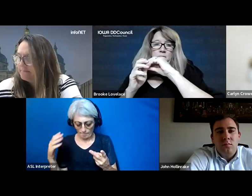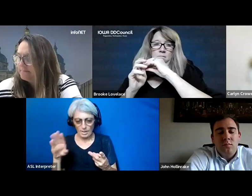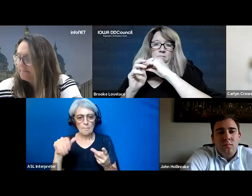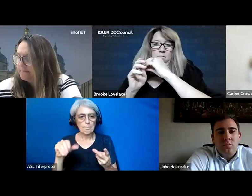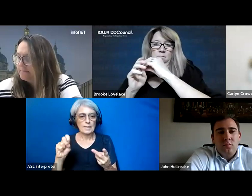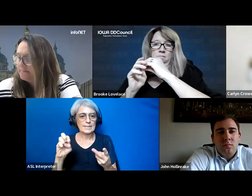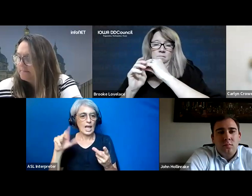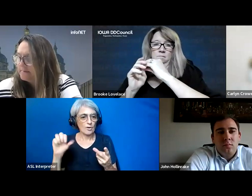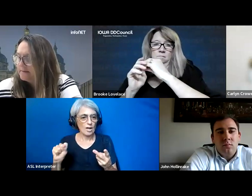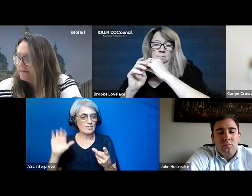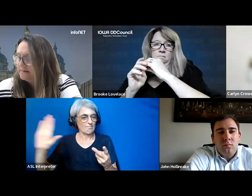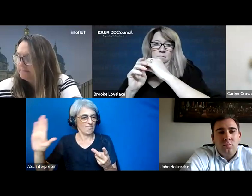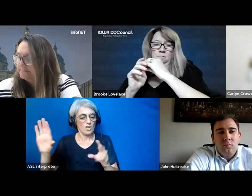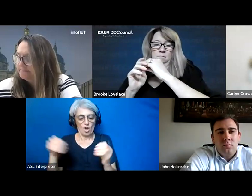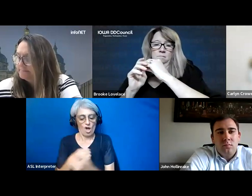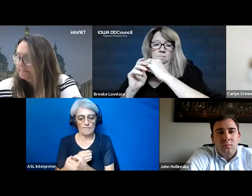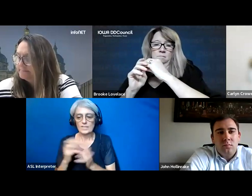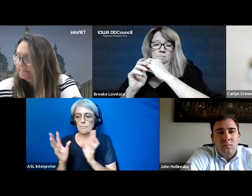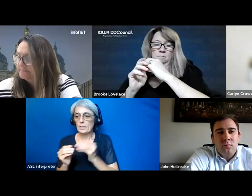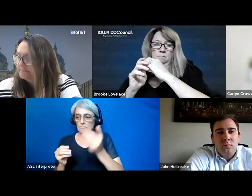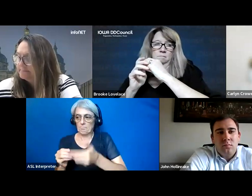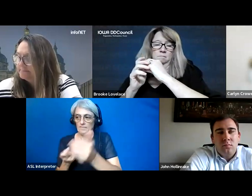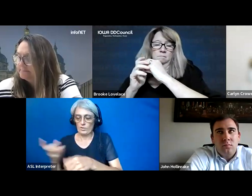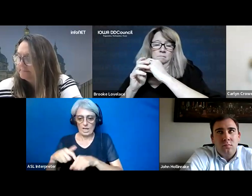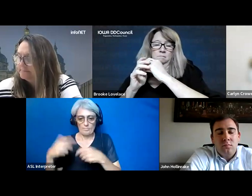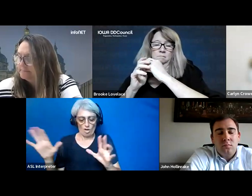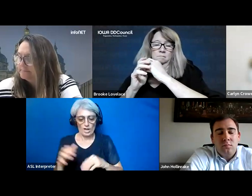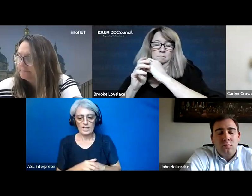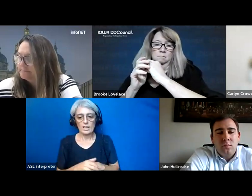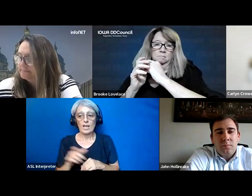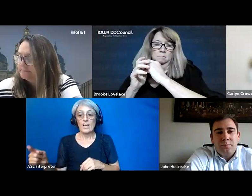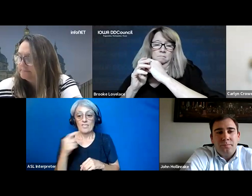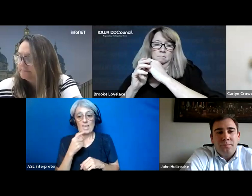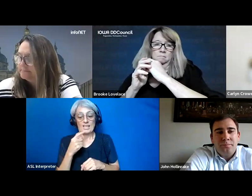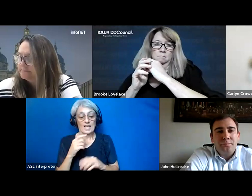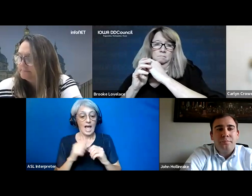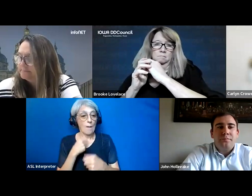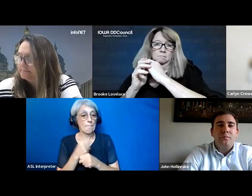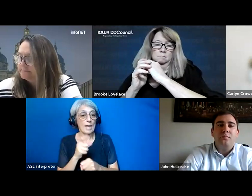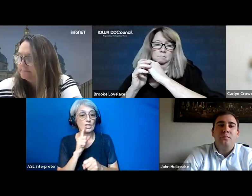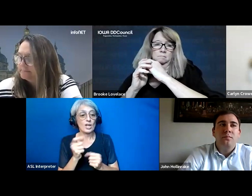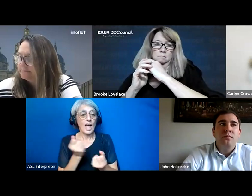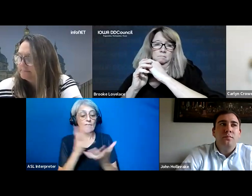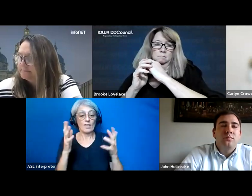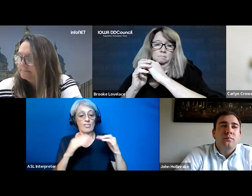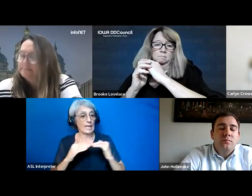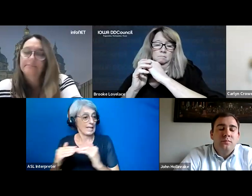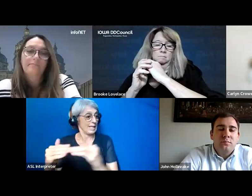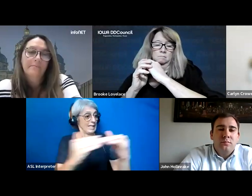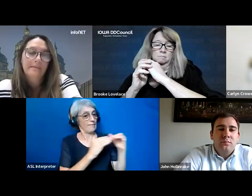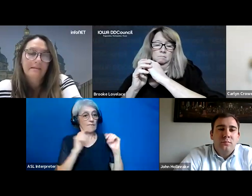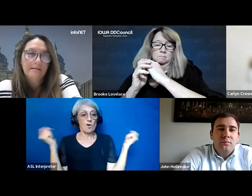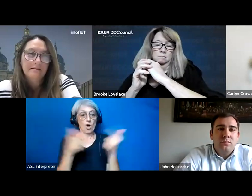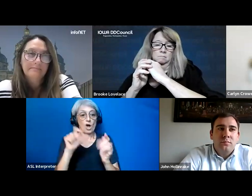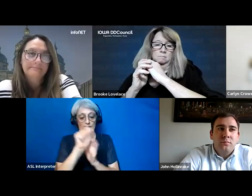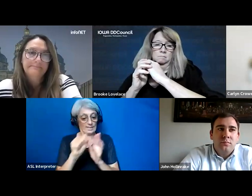Becerra's office, and they tell us in order to make sure that everything's consistent across all the states, we